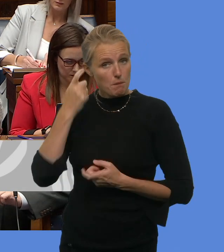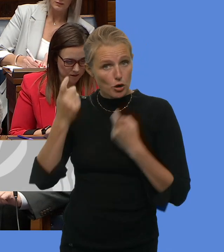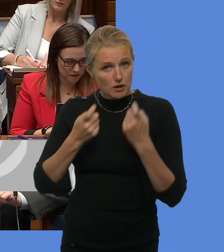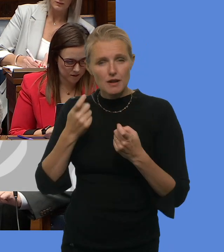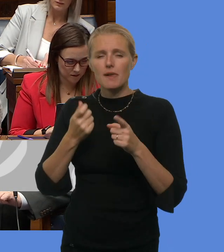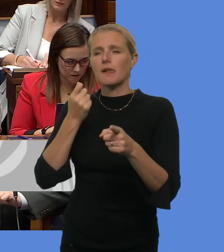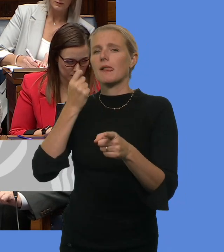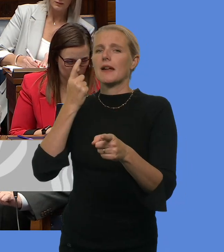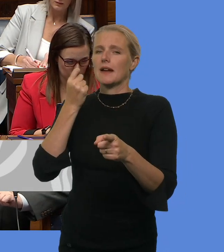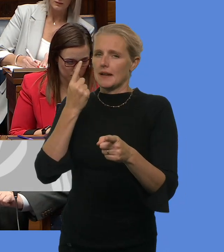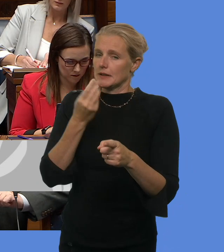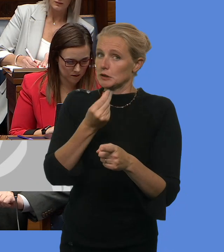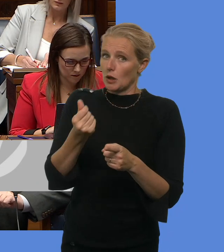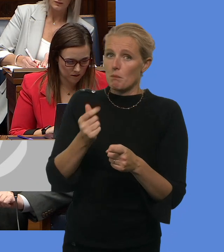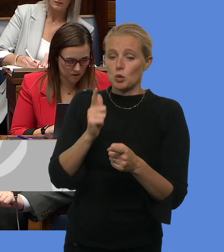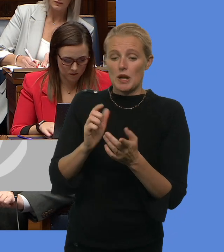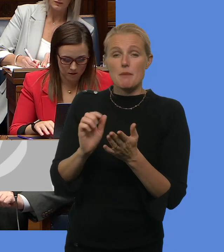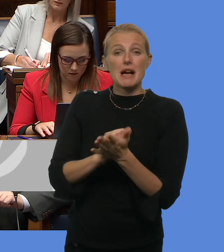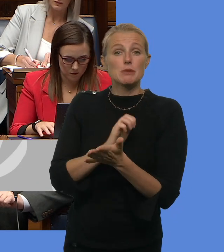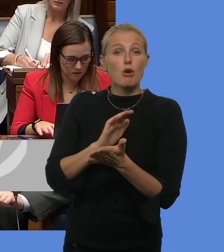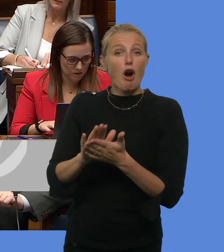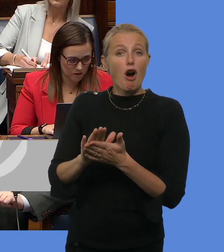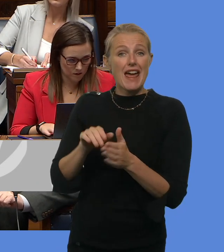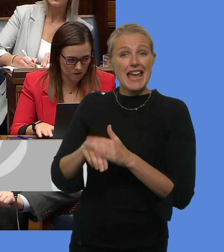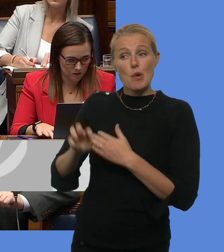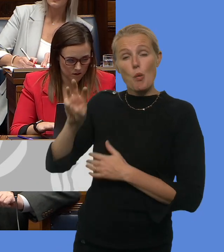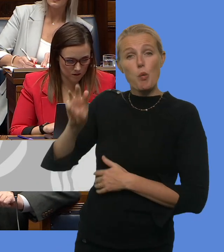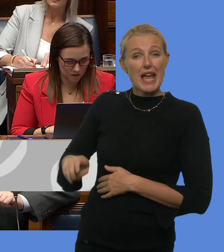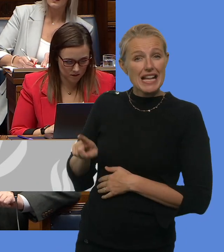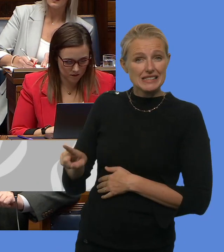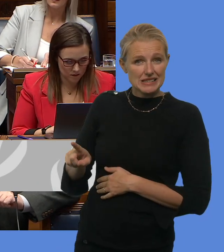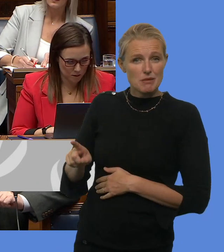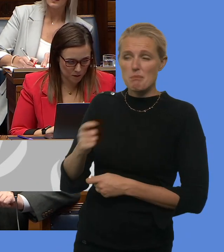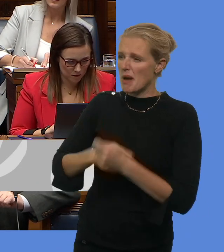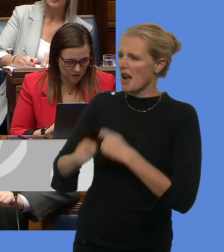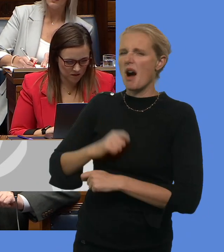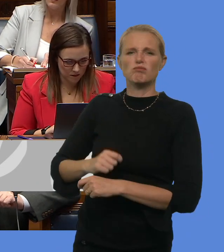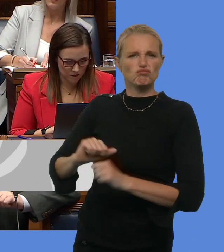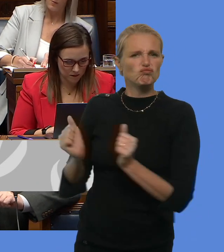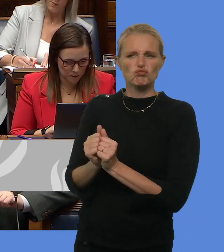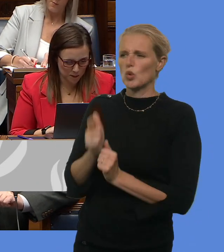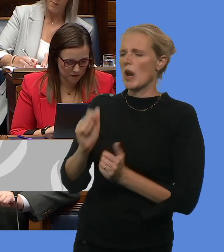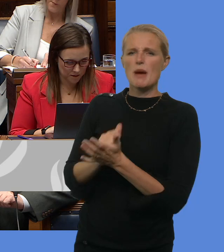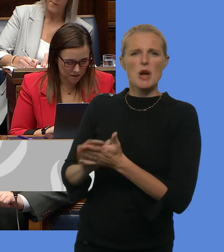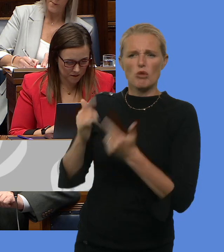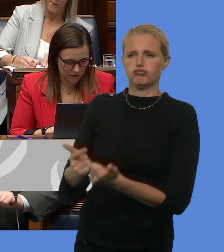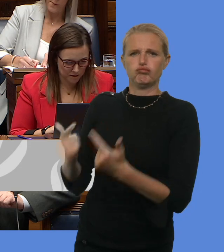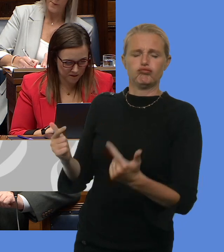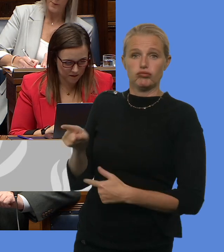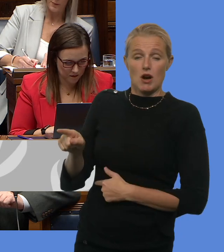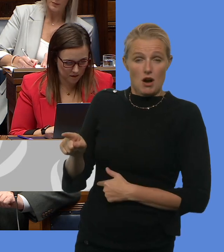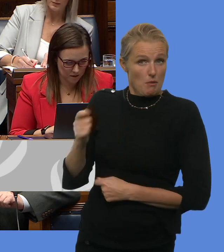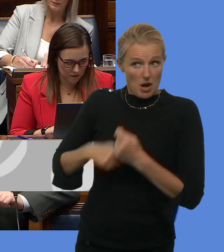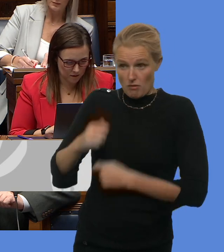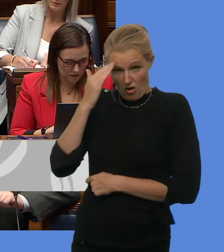of 20 mile an hour speed limits in Wales. That was a much more general approach than I would be proposing. I would be proposing that we look